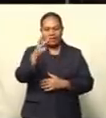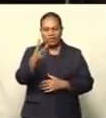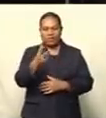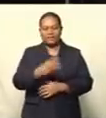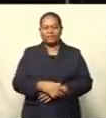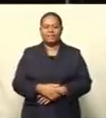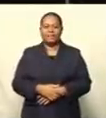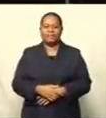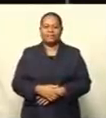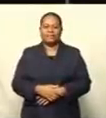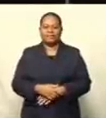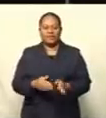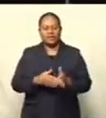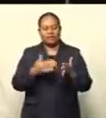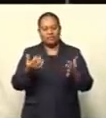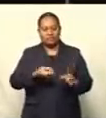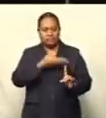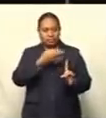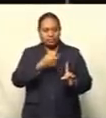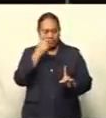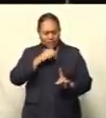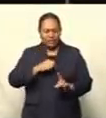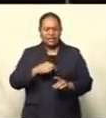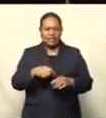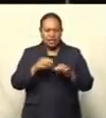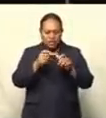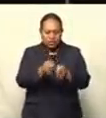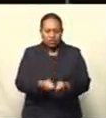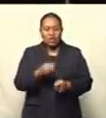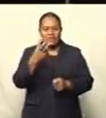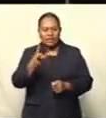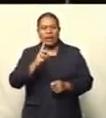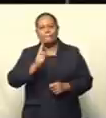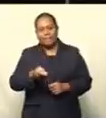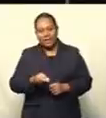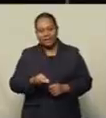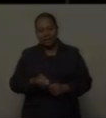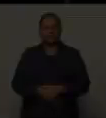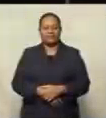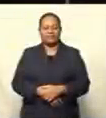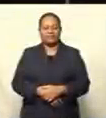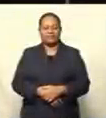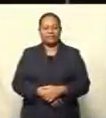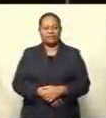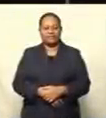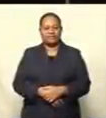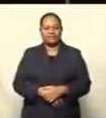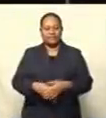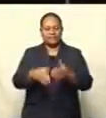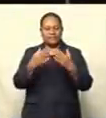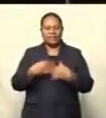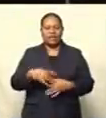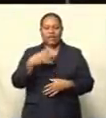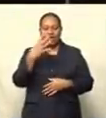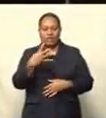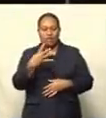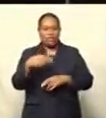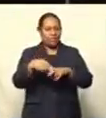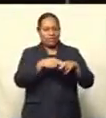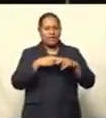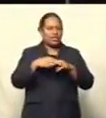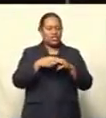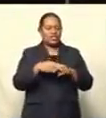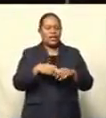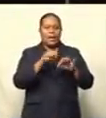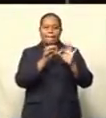Trans Tasman. Rayasi could have scored 3, but he had his 18th minute try disallowed. 4 Fiji Mbati reps were in action